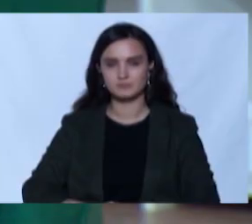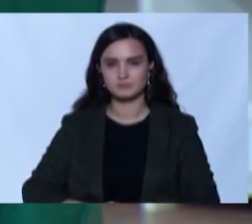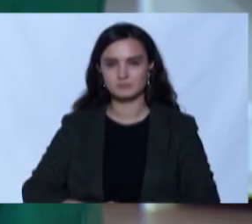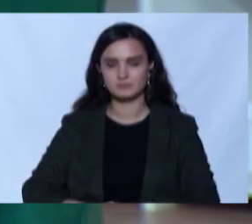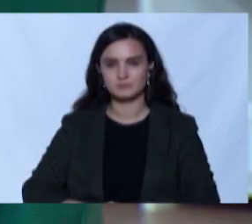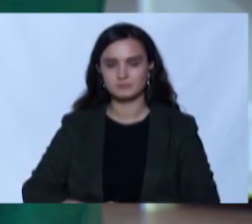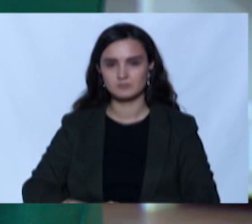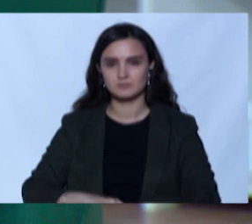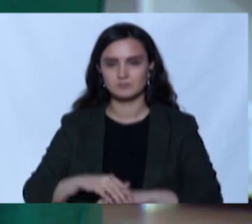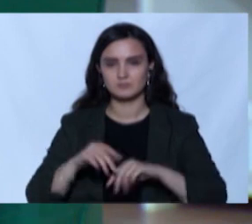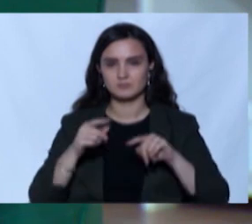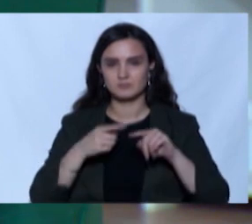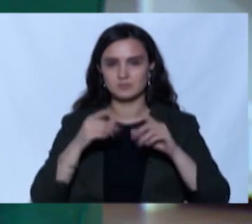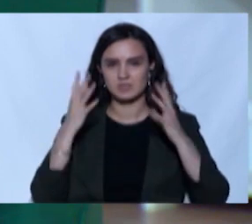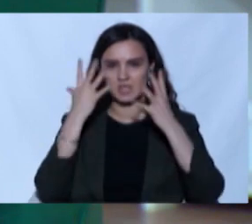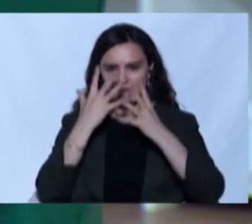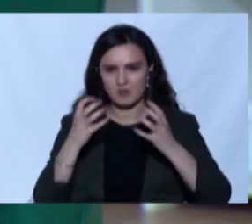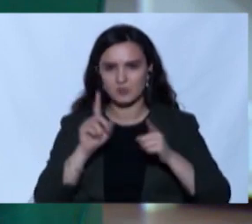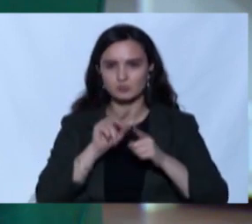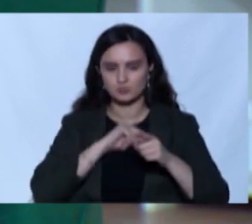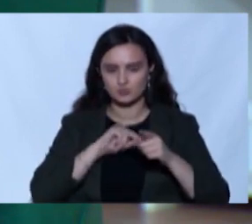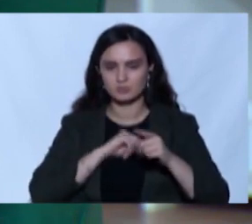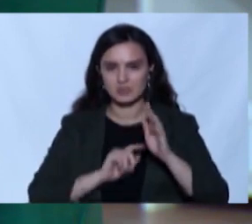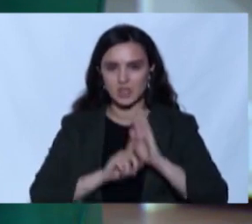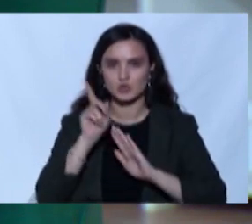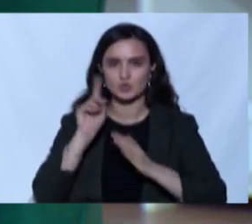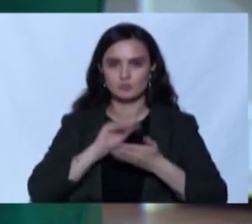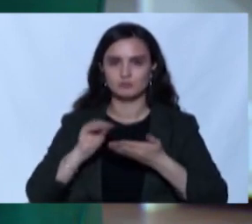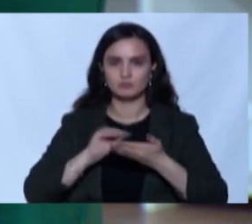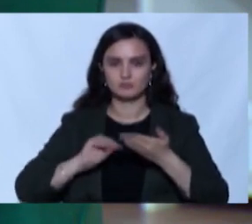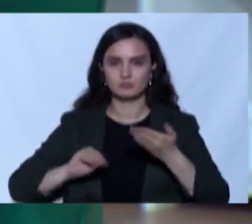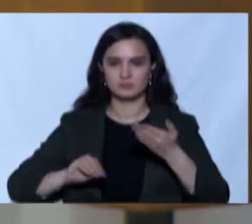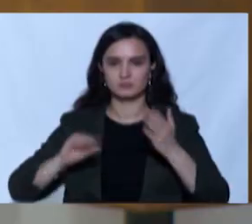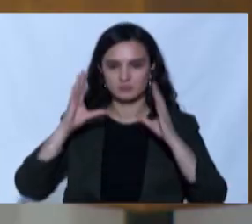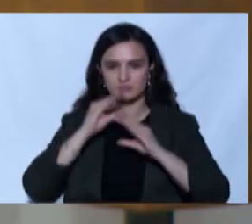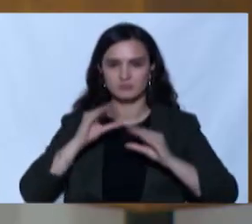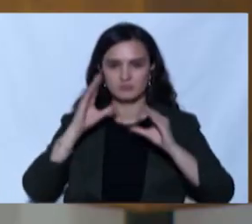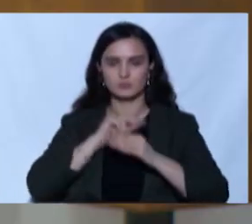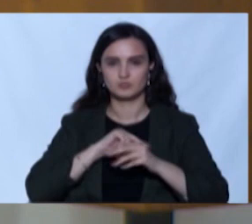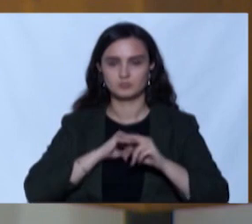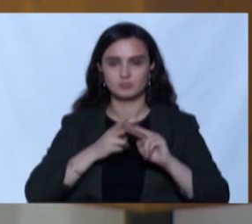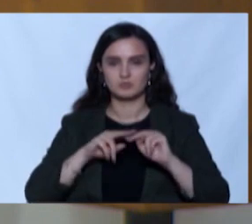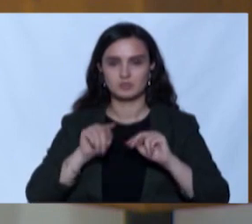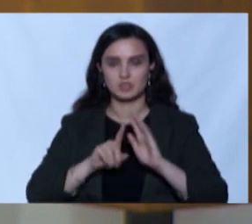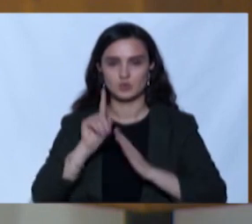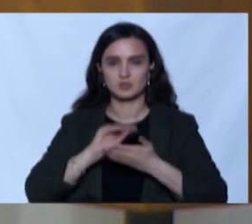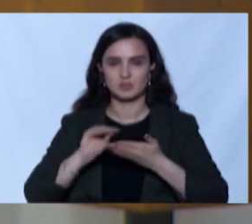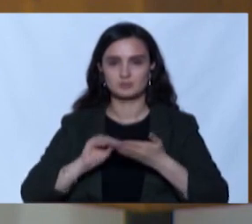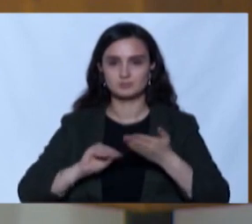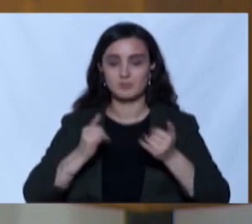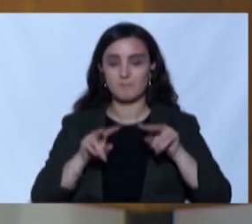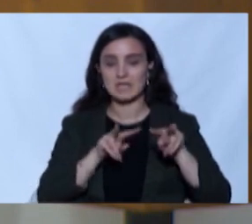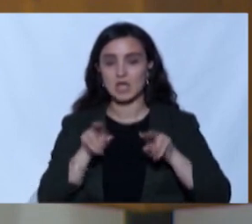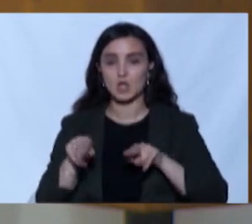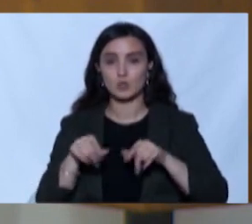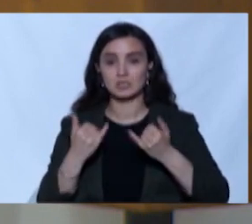nightmare during the middle of the day, and that's when she began writing Frankenstein. What interesting parallels to today.